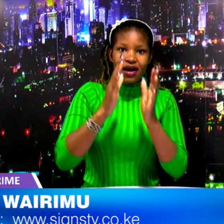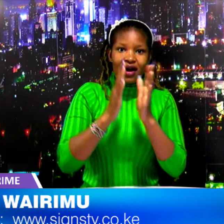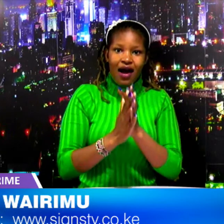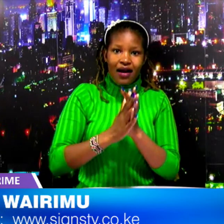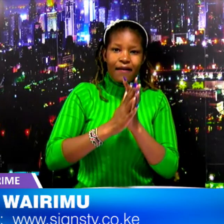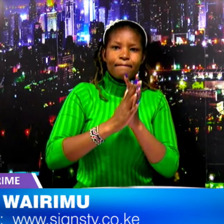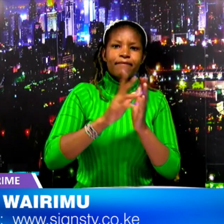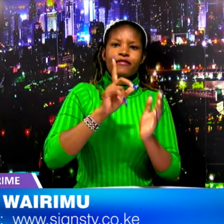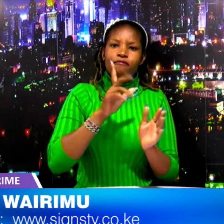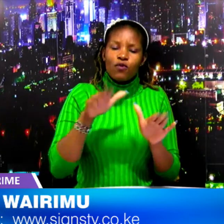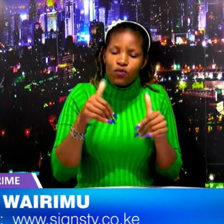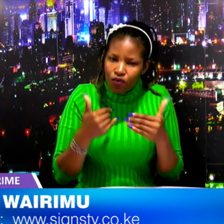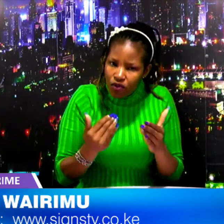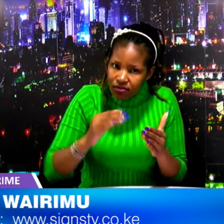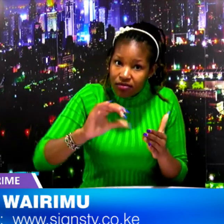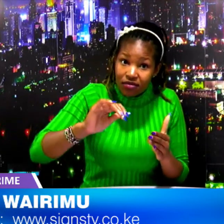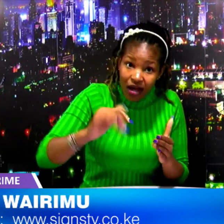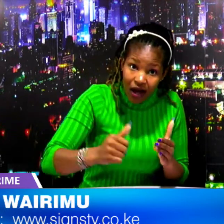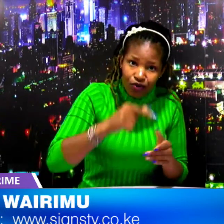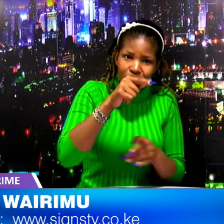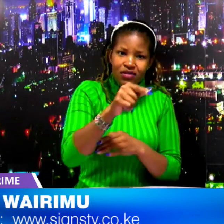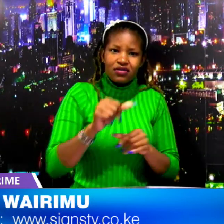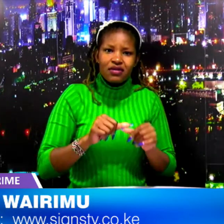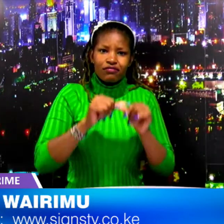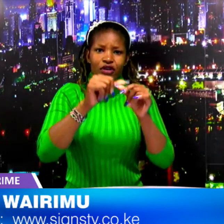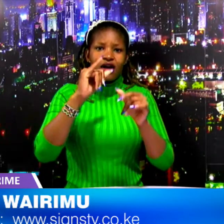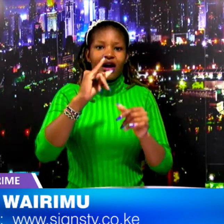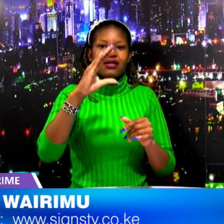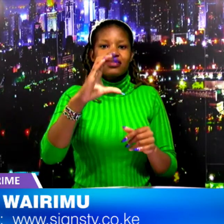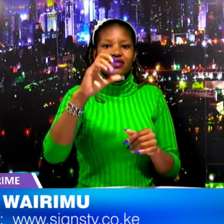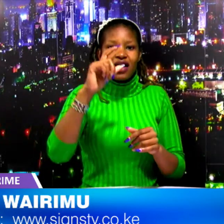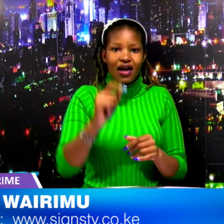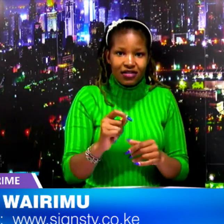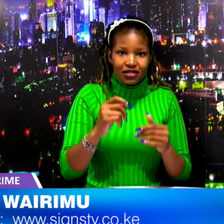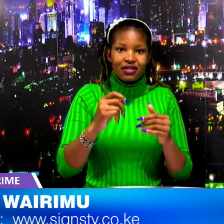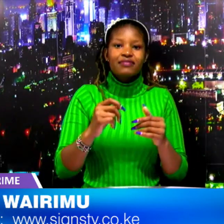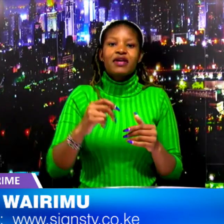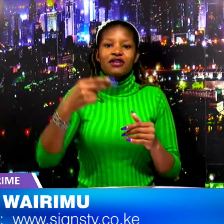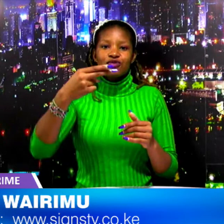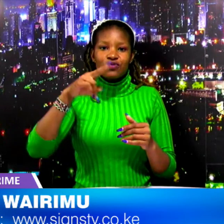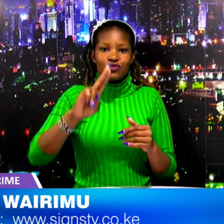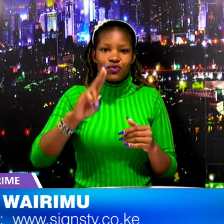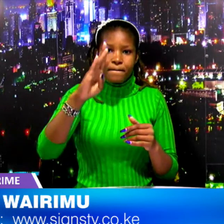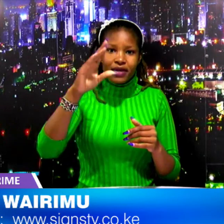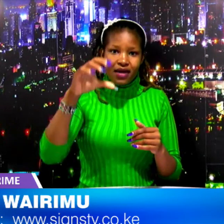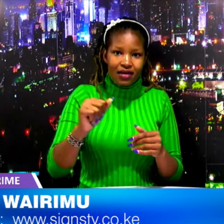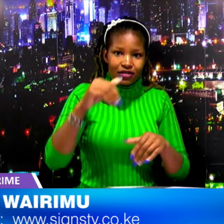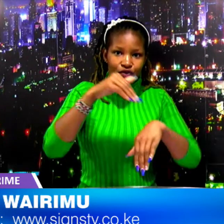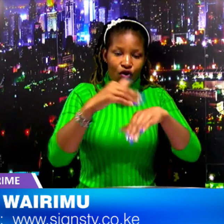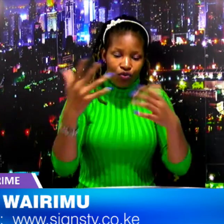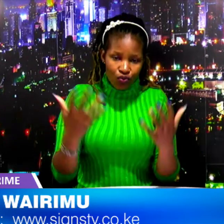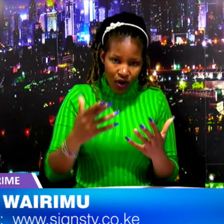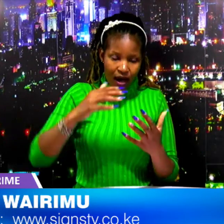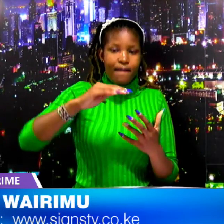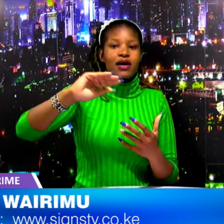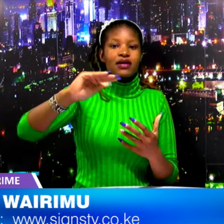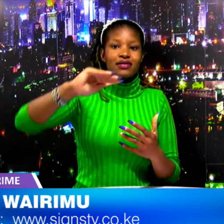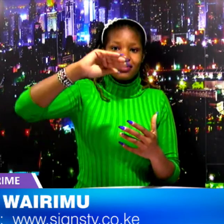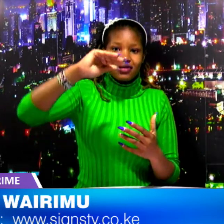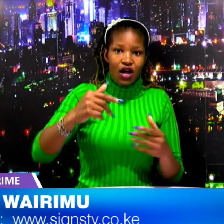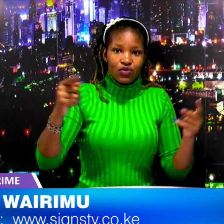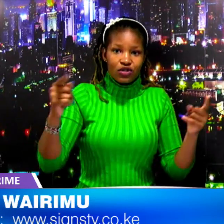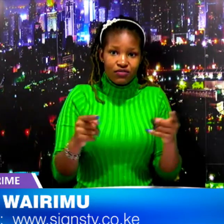of ICT, Linus Nairimo, said the county government embraces